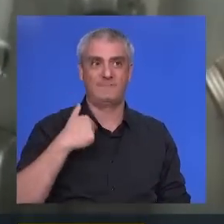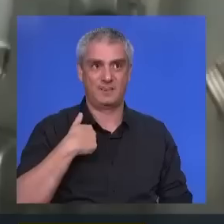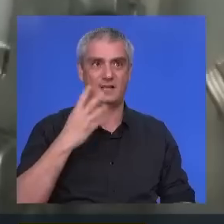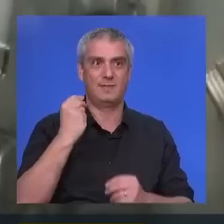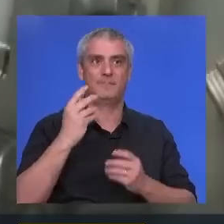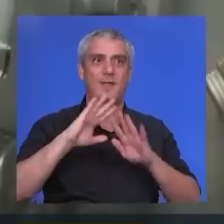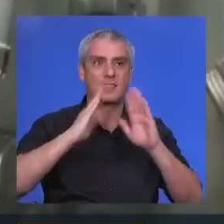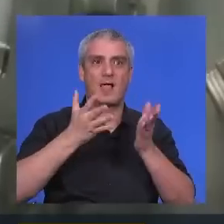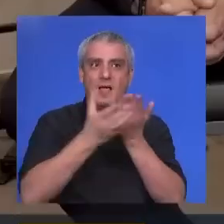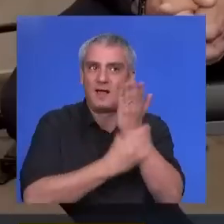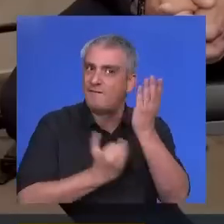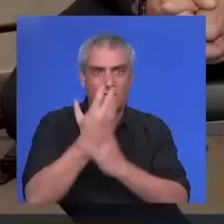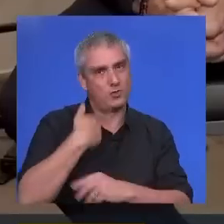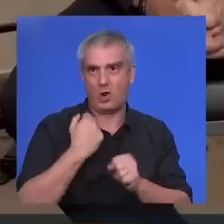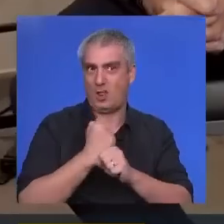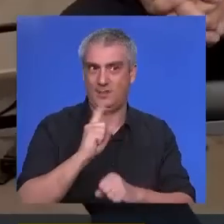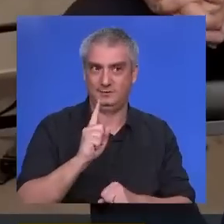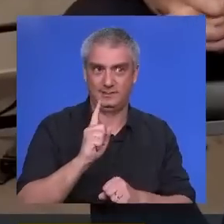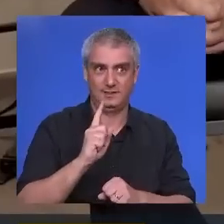did that. Our sessions were about